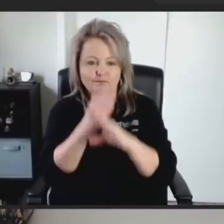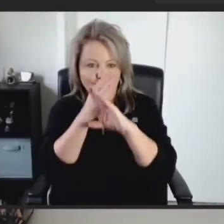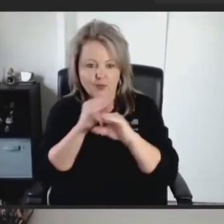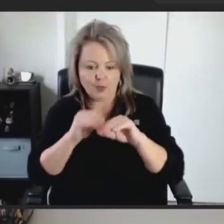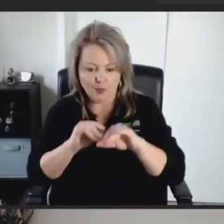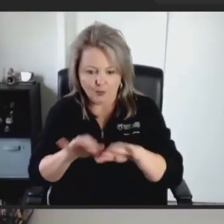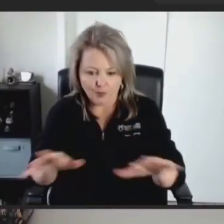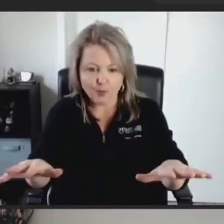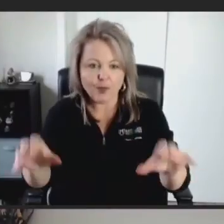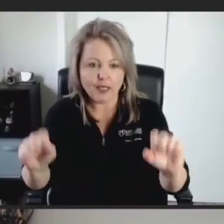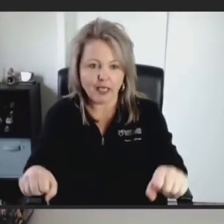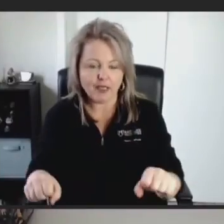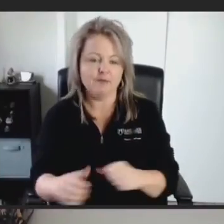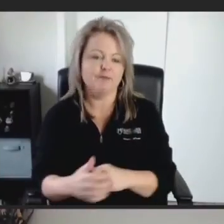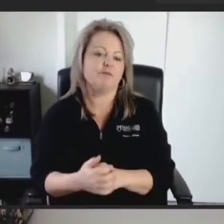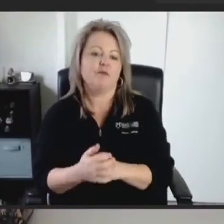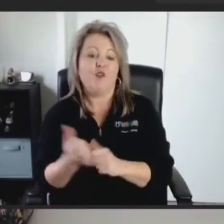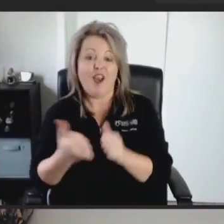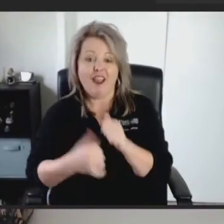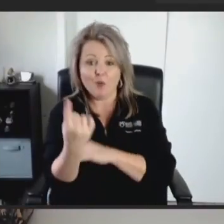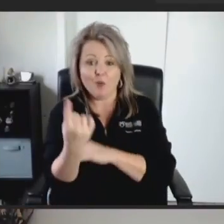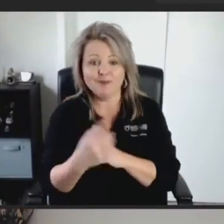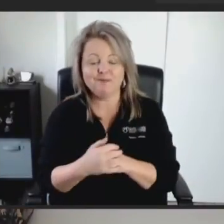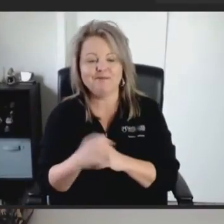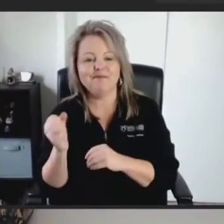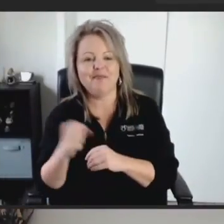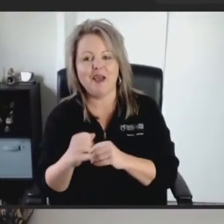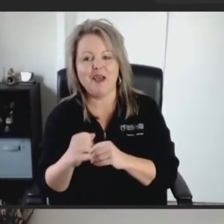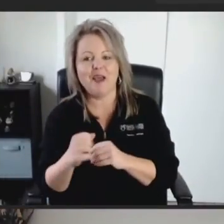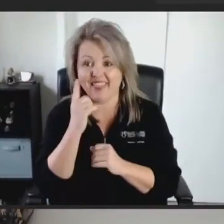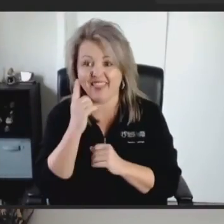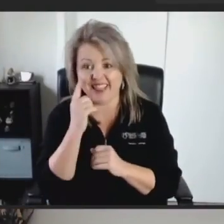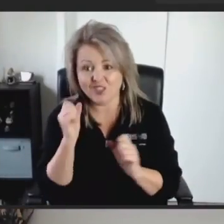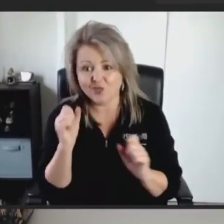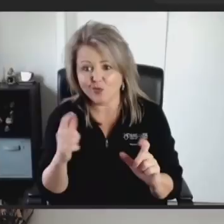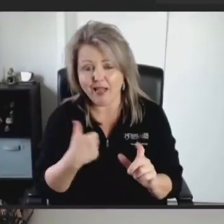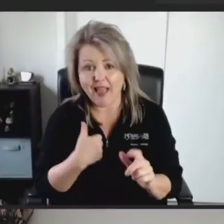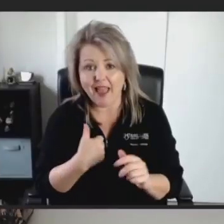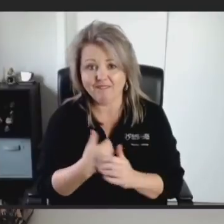2021. Yeah, I think that's all that I have.